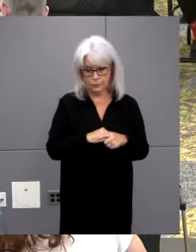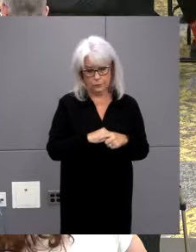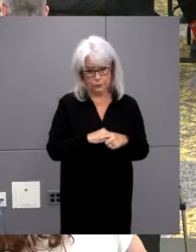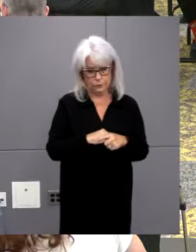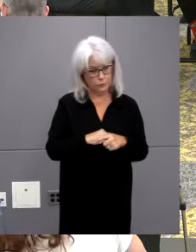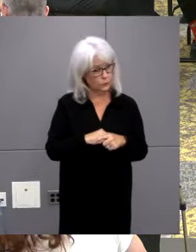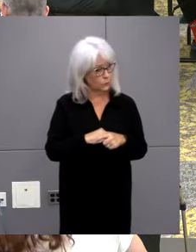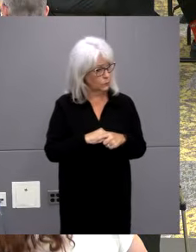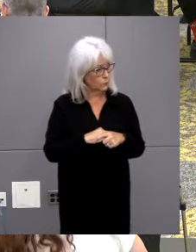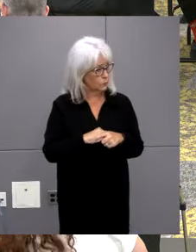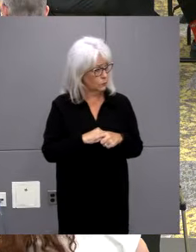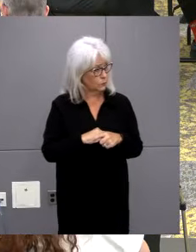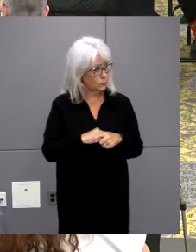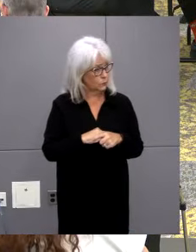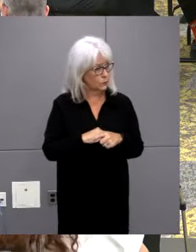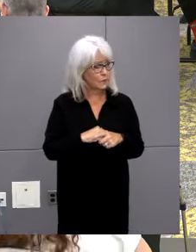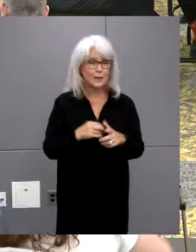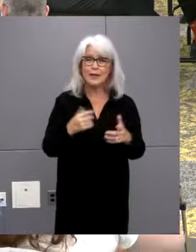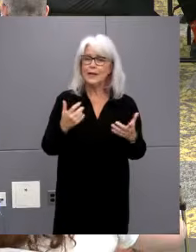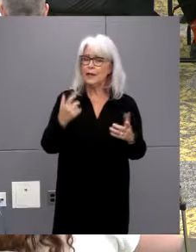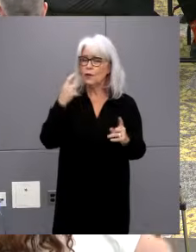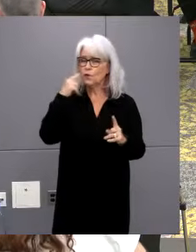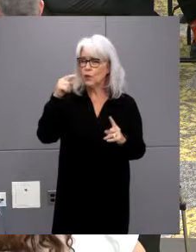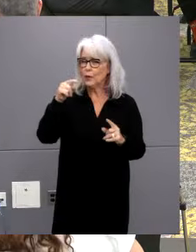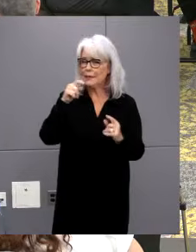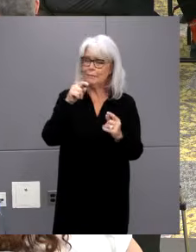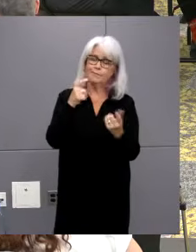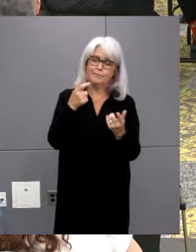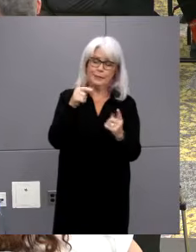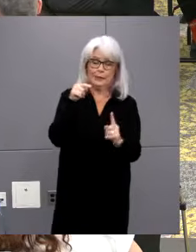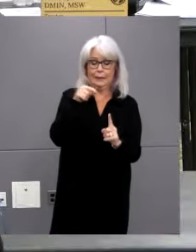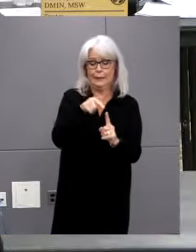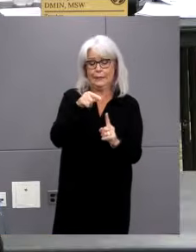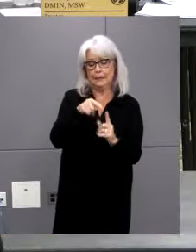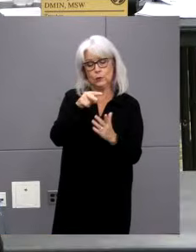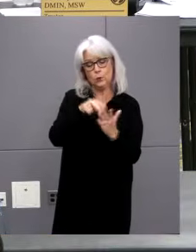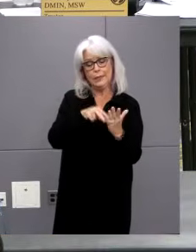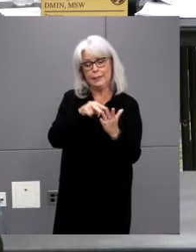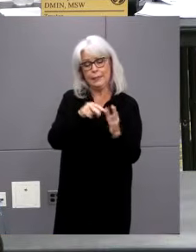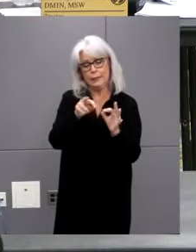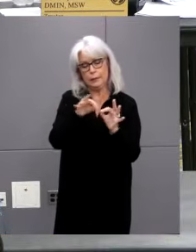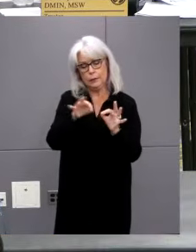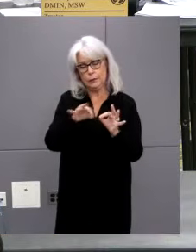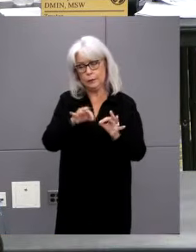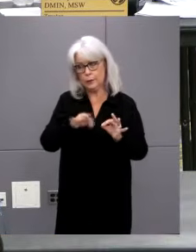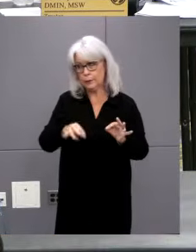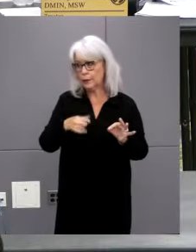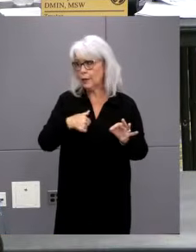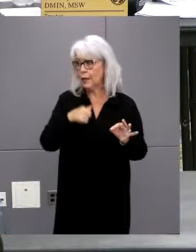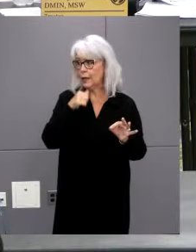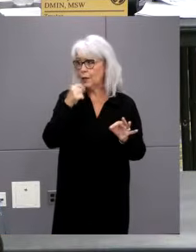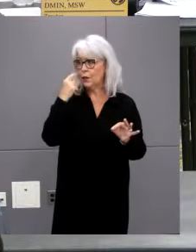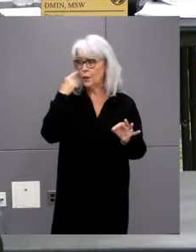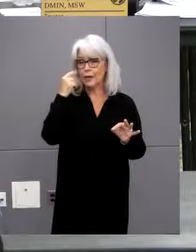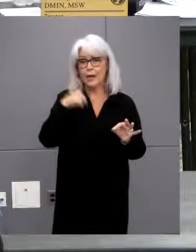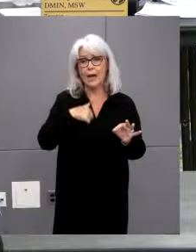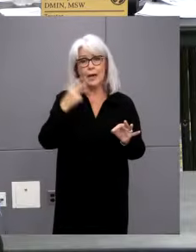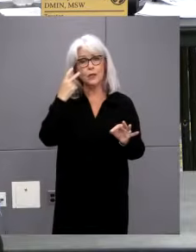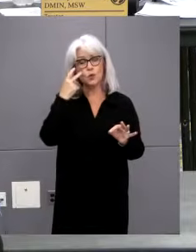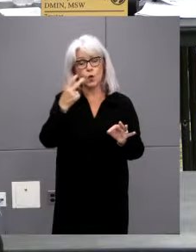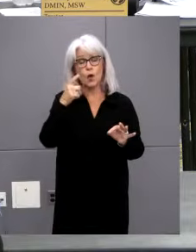Chairperson. Yes. I don't believe, in this particular reading, I don't think I saw that language where